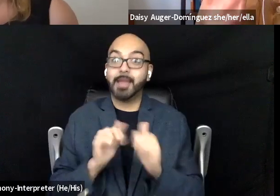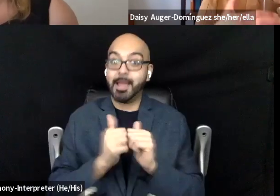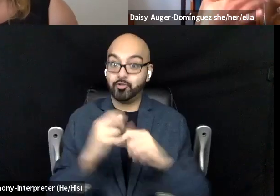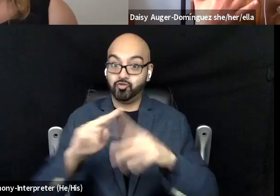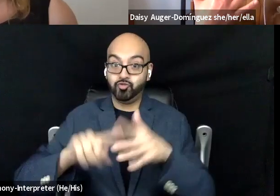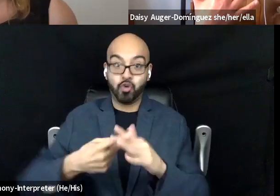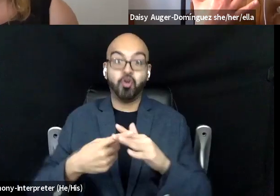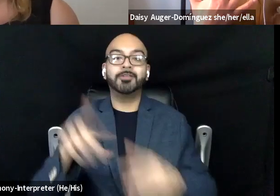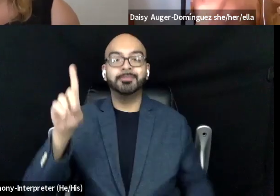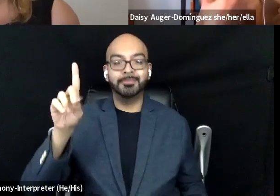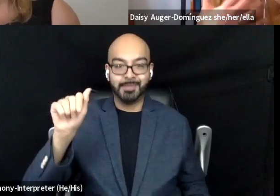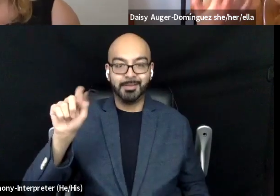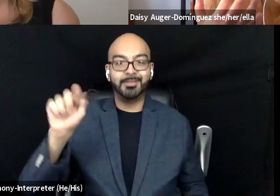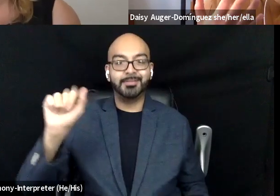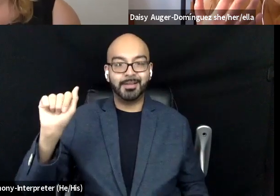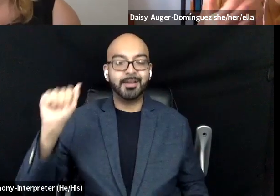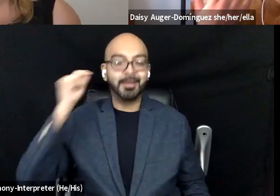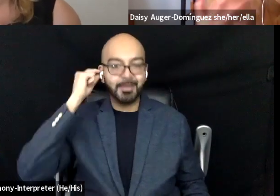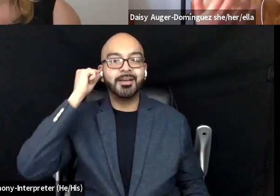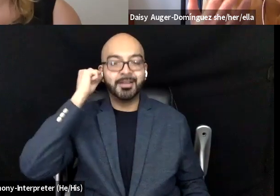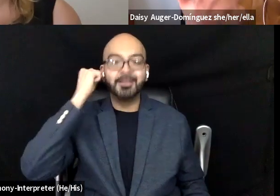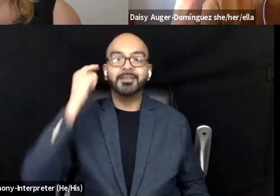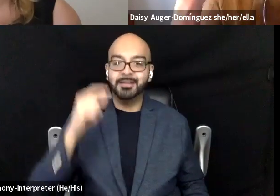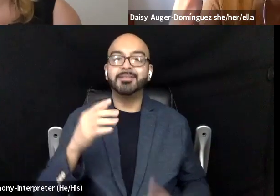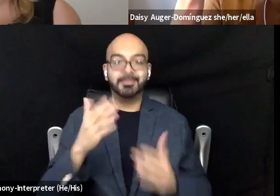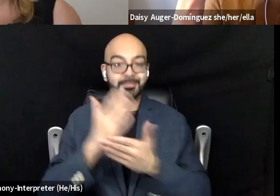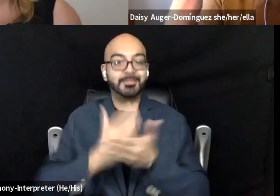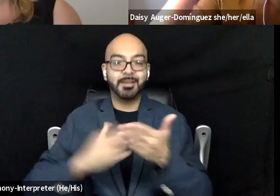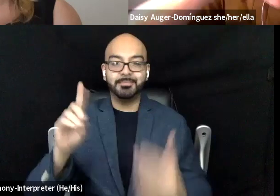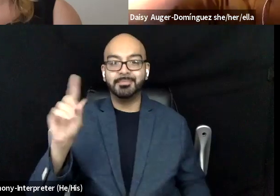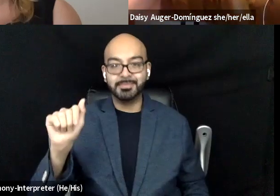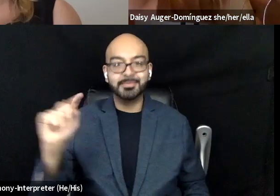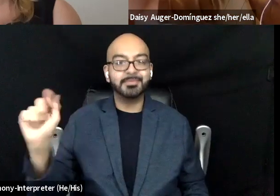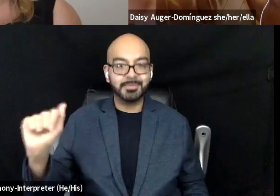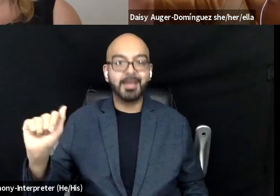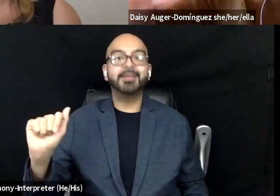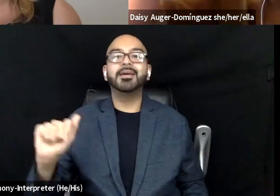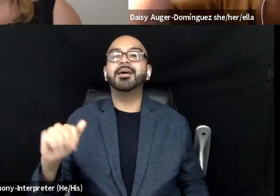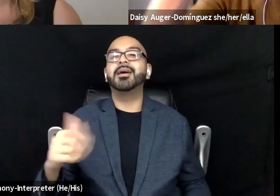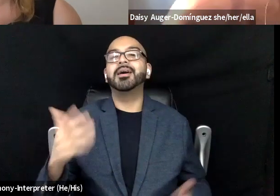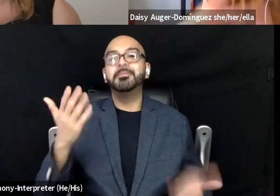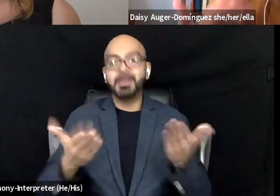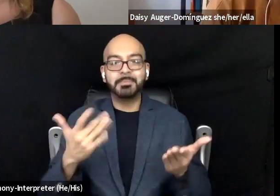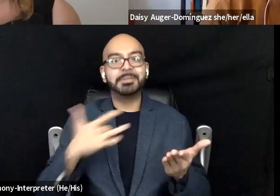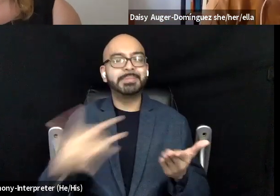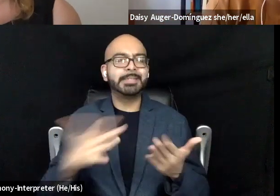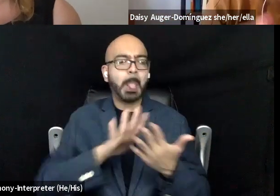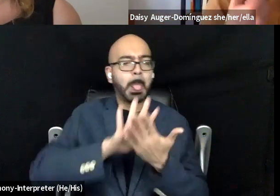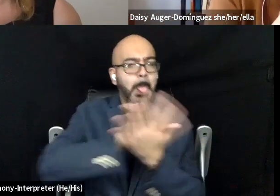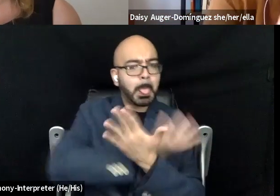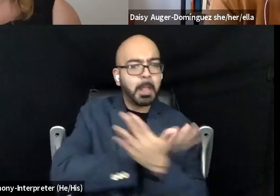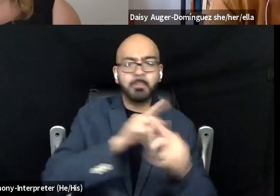to emphasize and lift up for folks some of the data that may feel like it's sort of hidden, but it's actually right in your face.